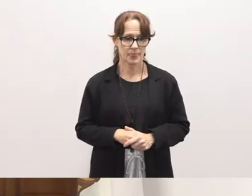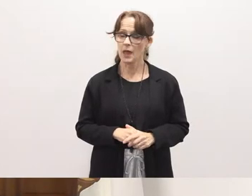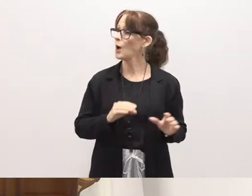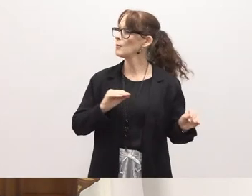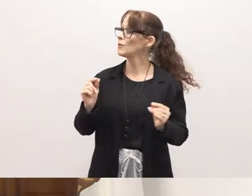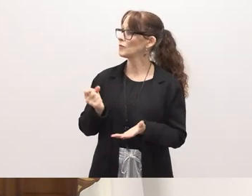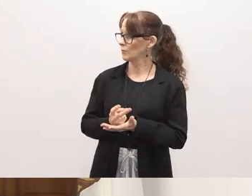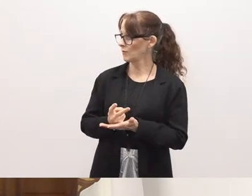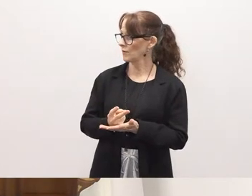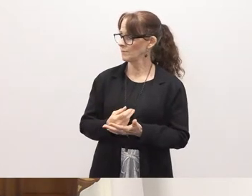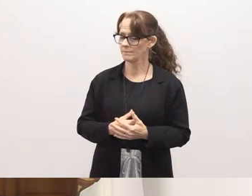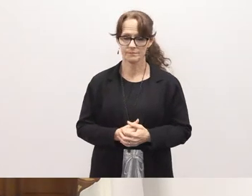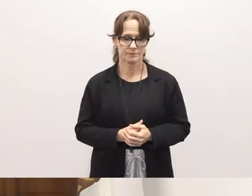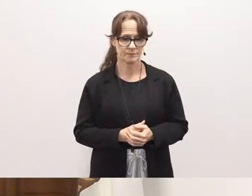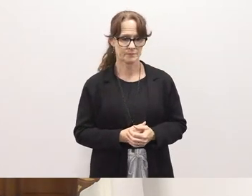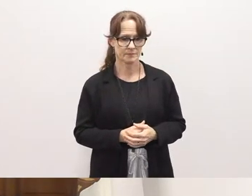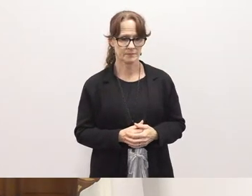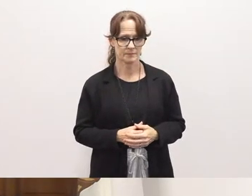Move for approval.